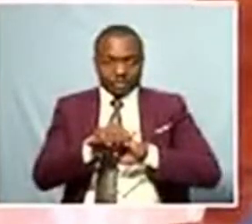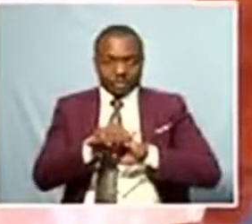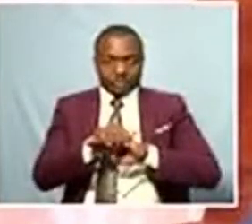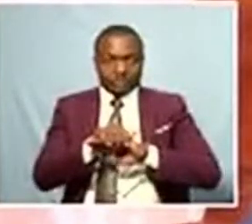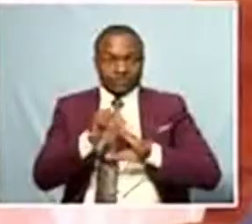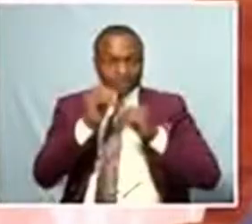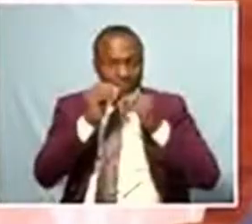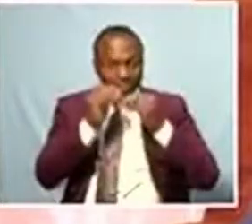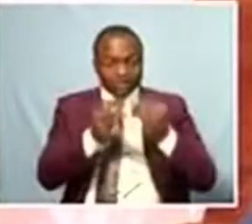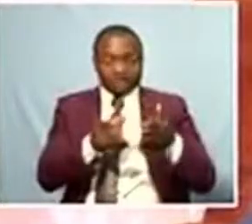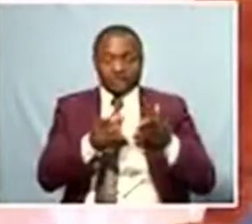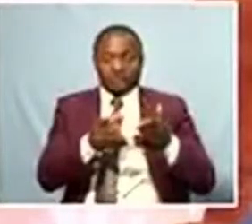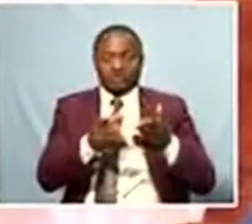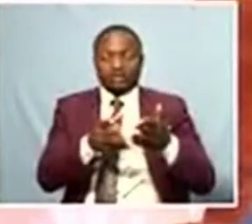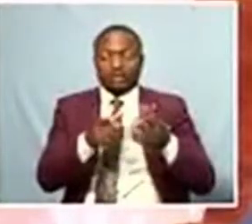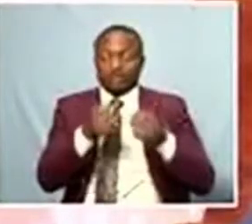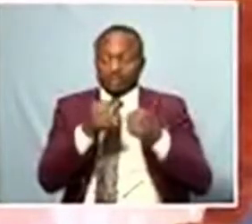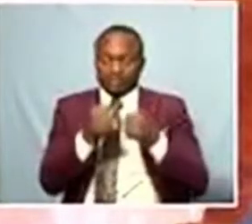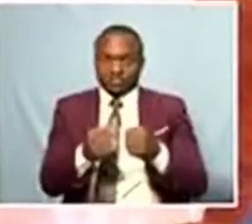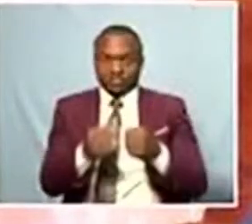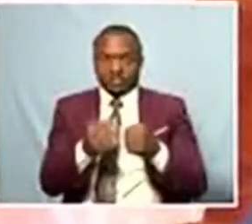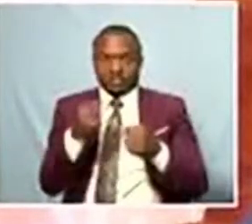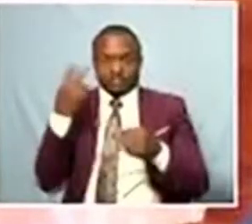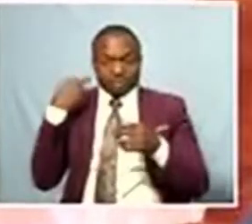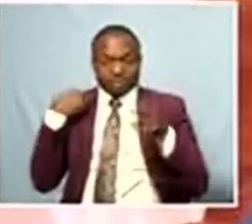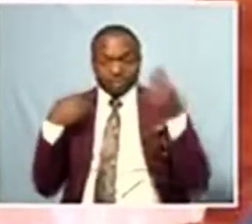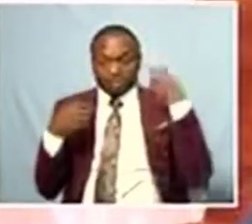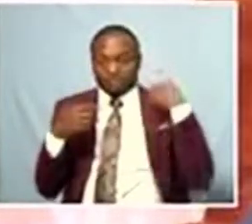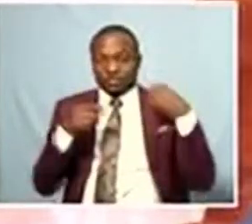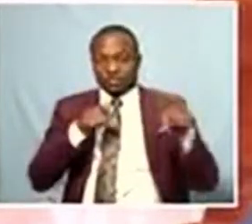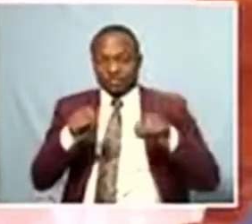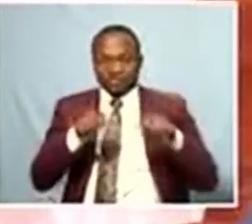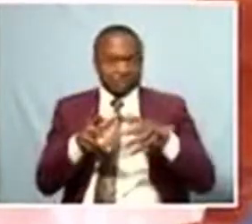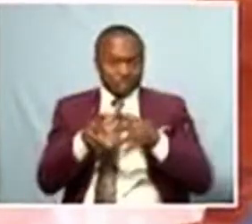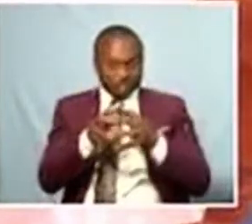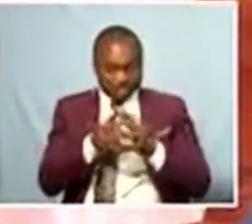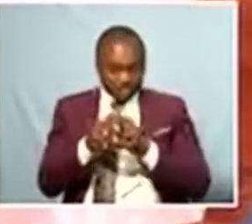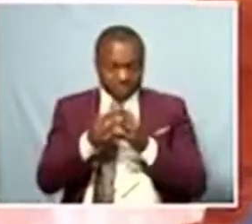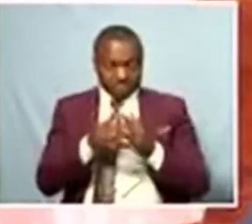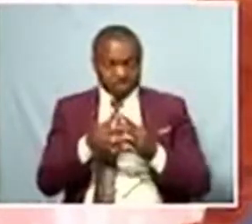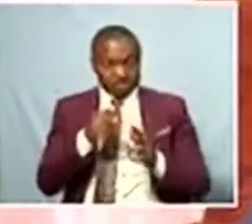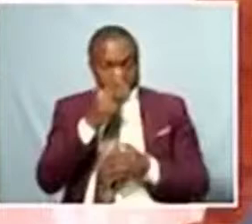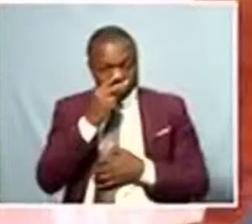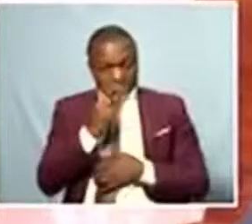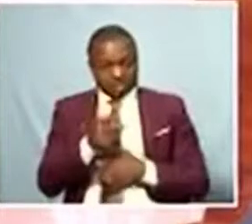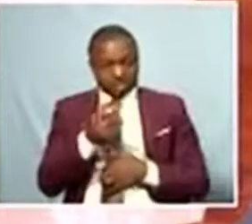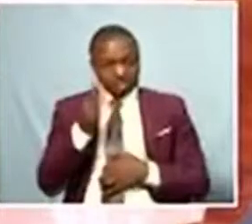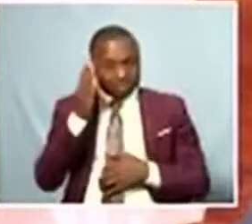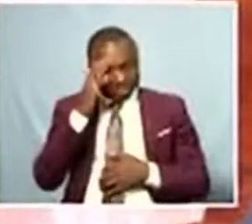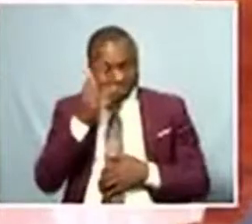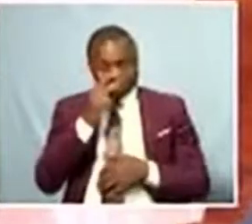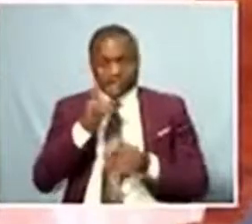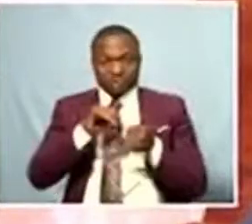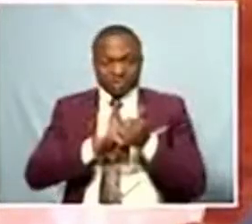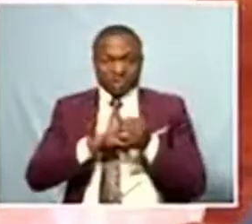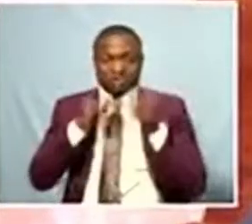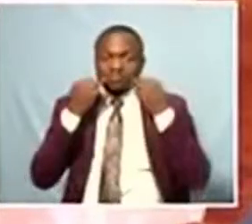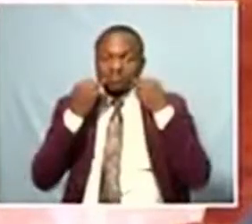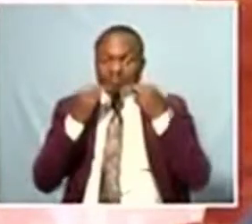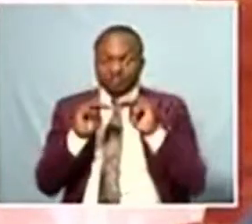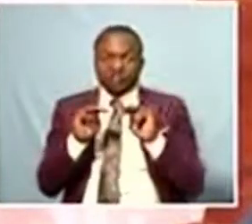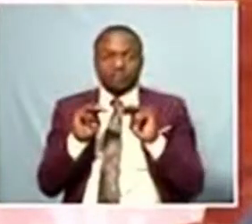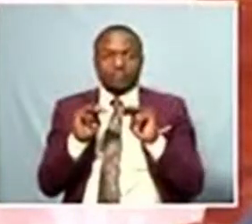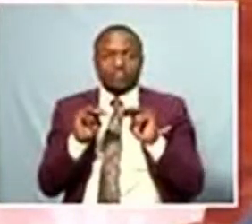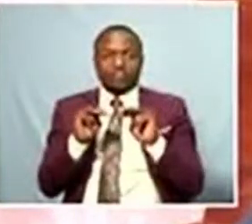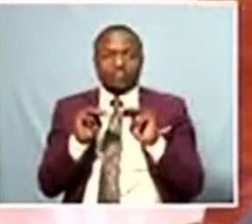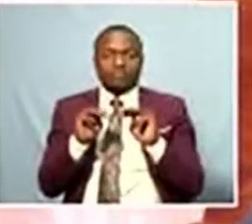strong immigration controls. The Americans, I'm sure you know, as you've seen from the social media and the media, formal media